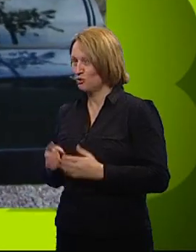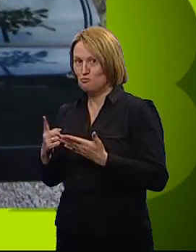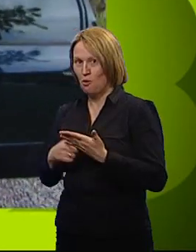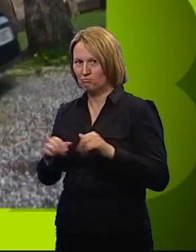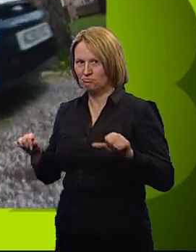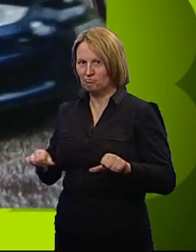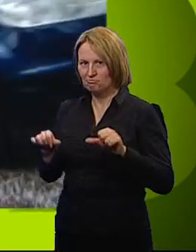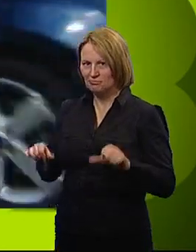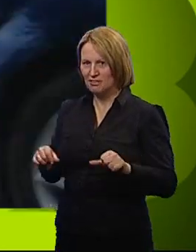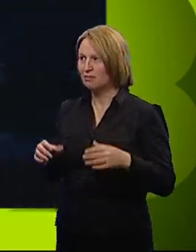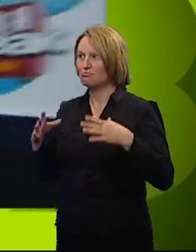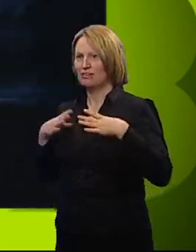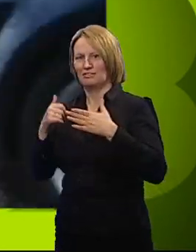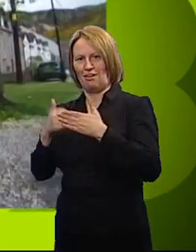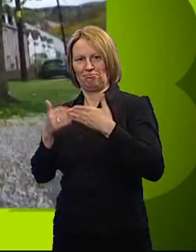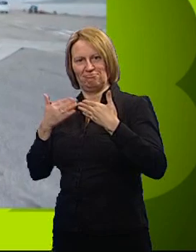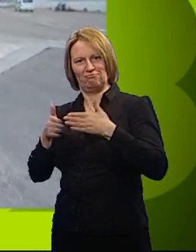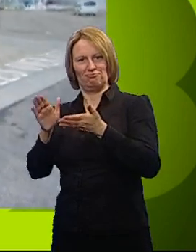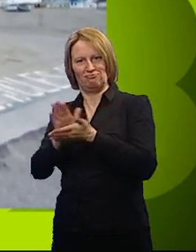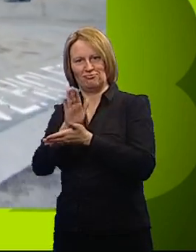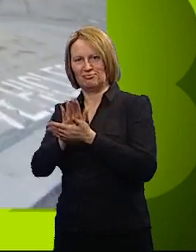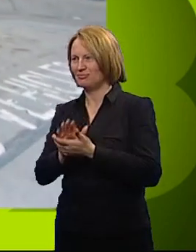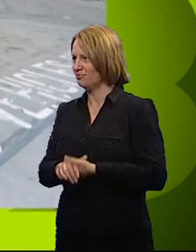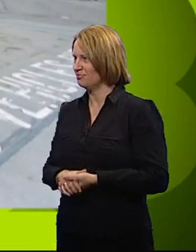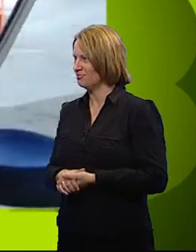With the rules out of the way, the break can finally begin.